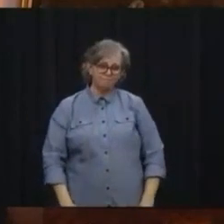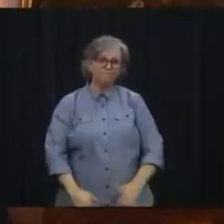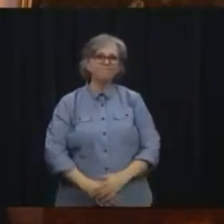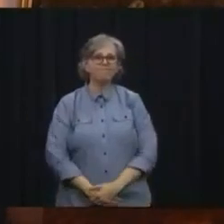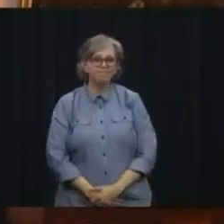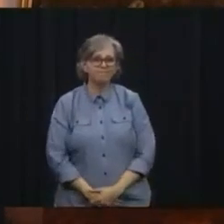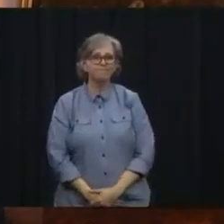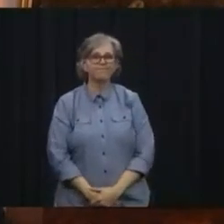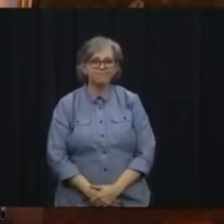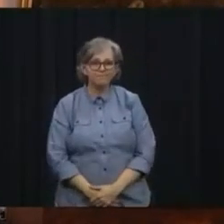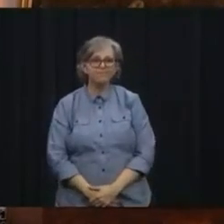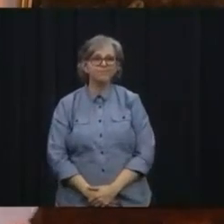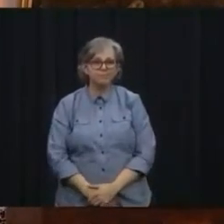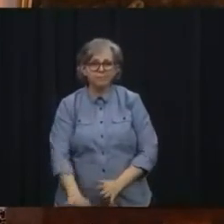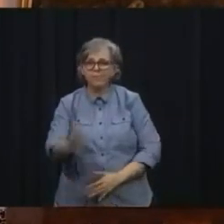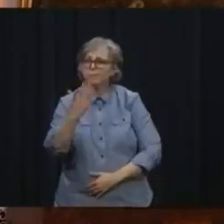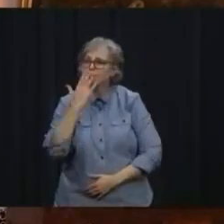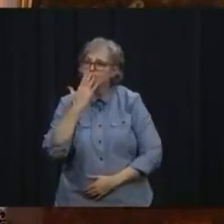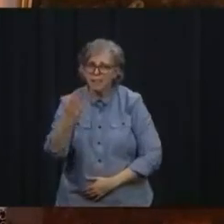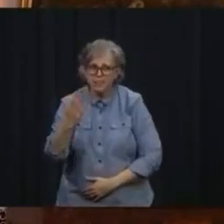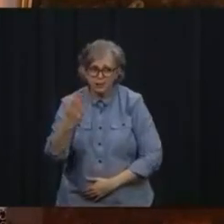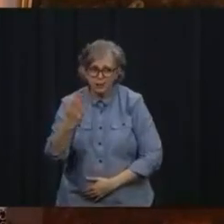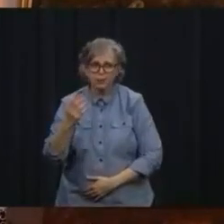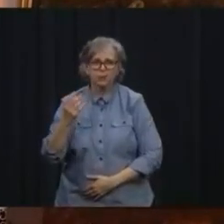overheard that and left a